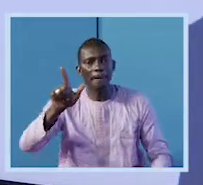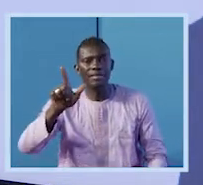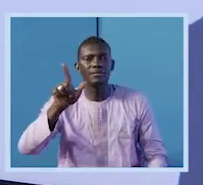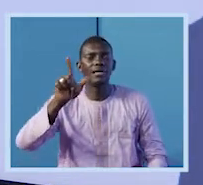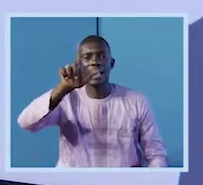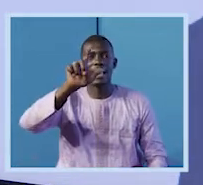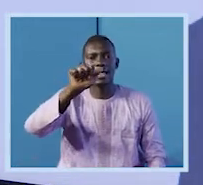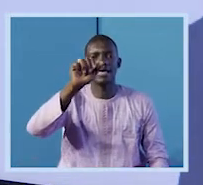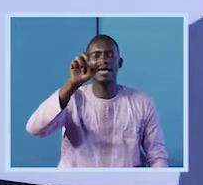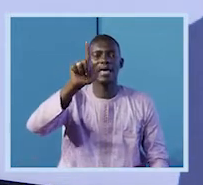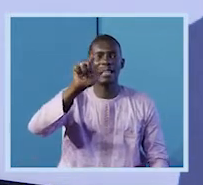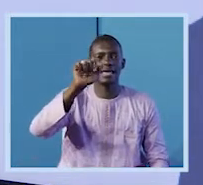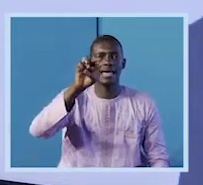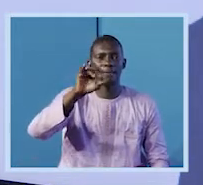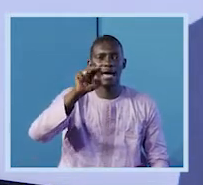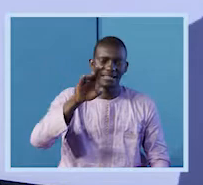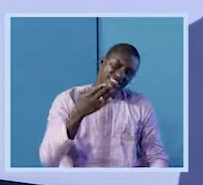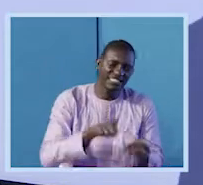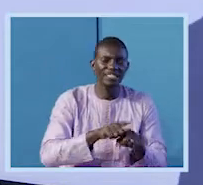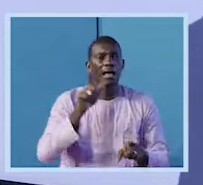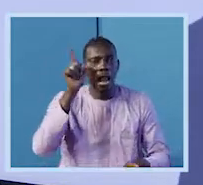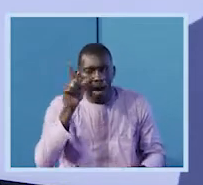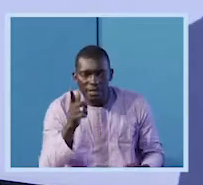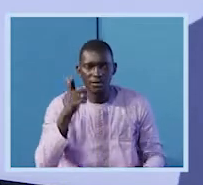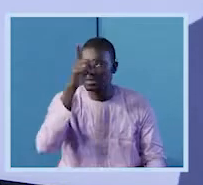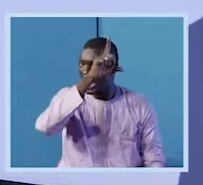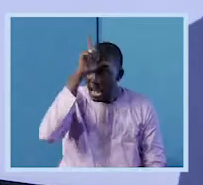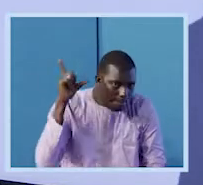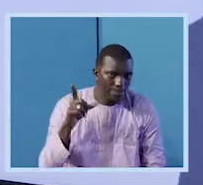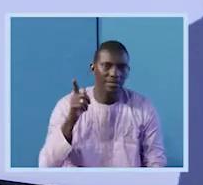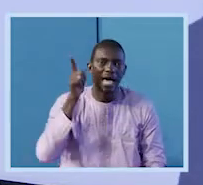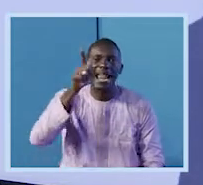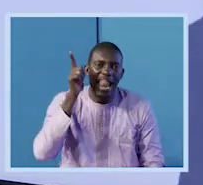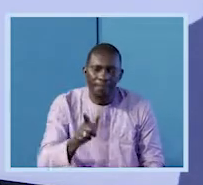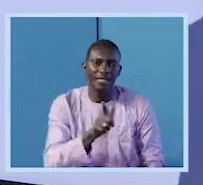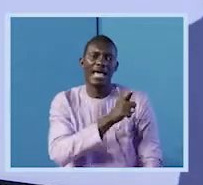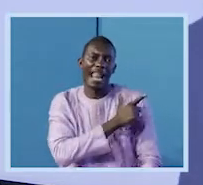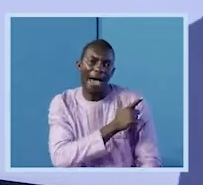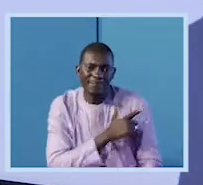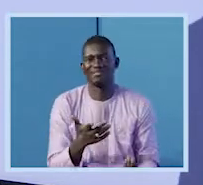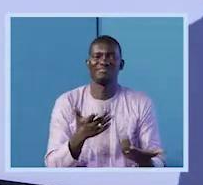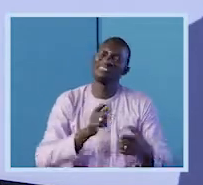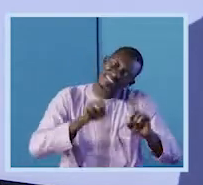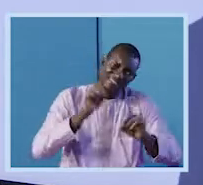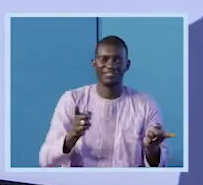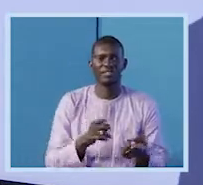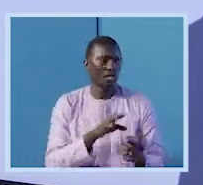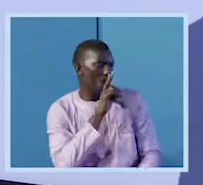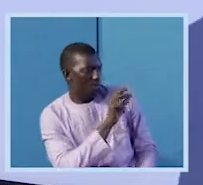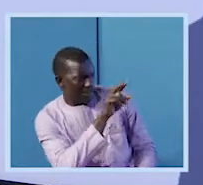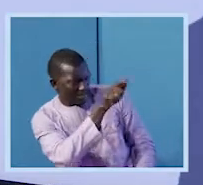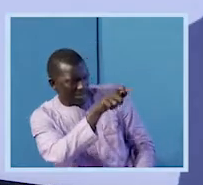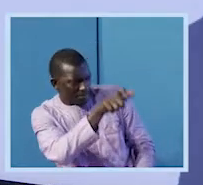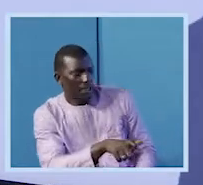Okay. You can have another Lamin that has this sign name. Okay. Another Lamin. So this is comes unique to me. different. So even if you meet a deaf person and say, who is this person? They say, Yeah. no, sign